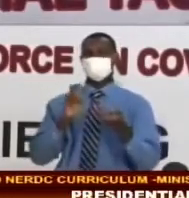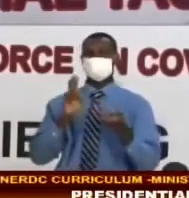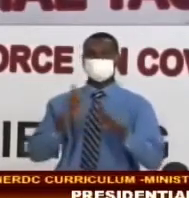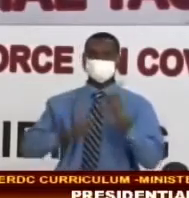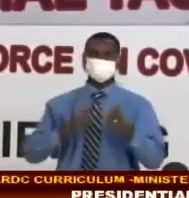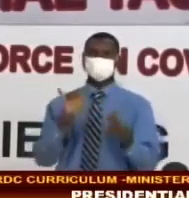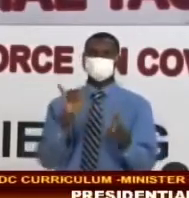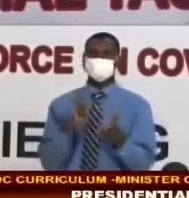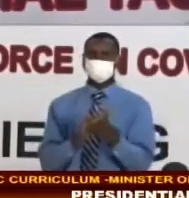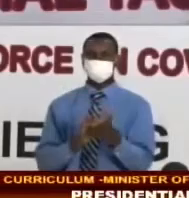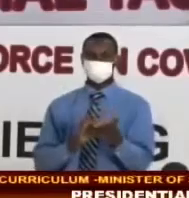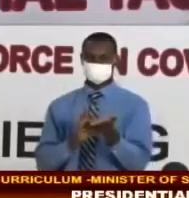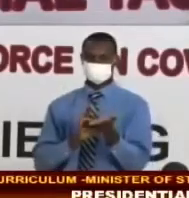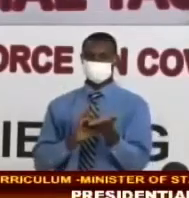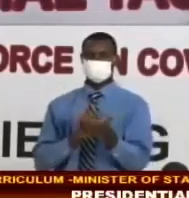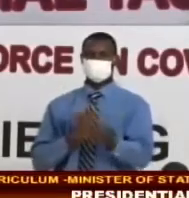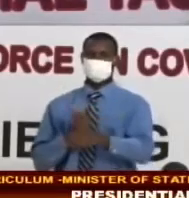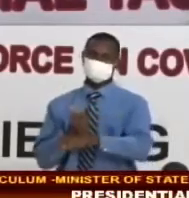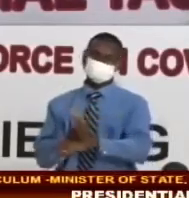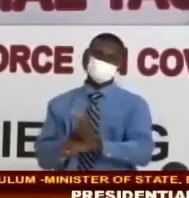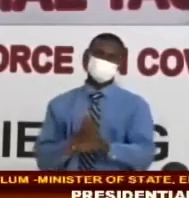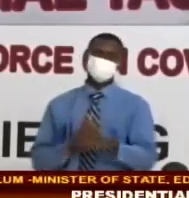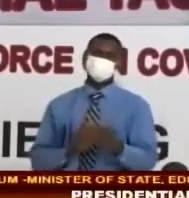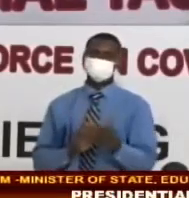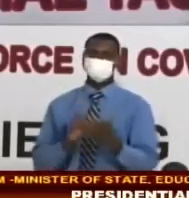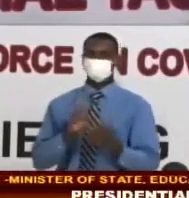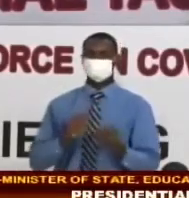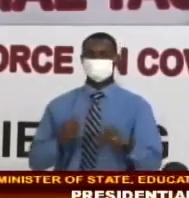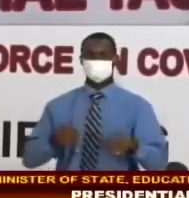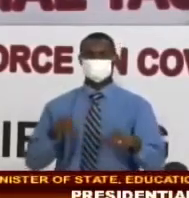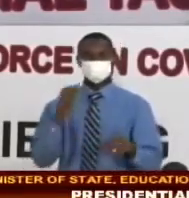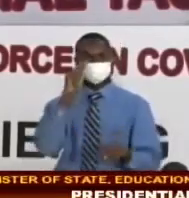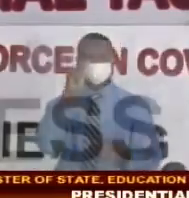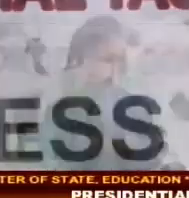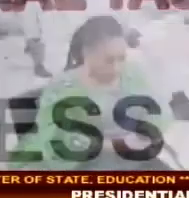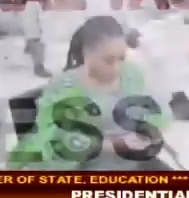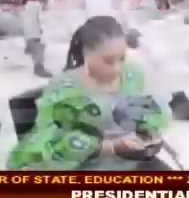drug use in this country. Thank you.